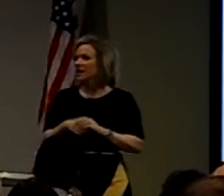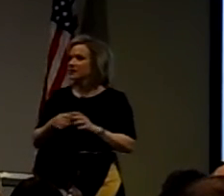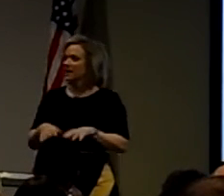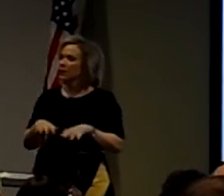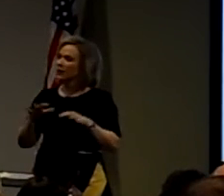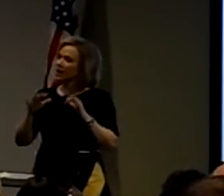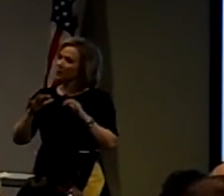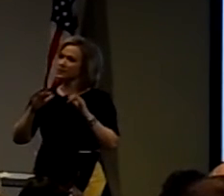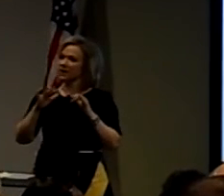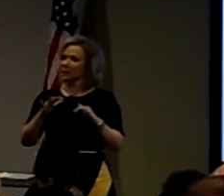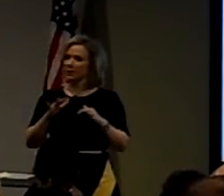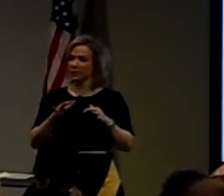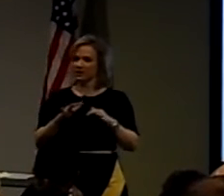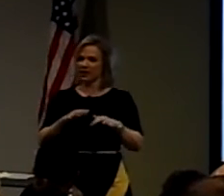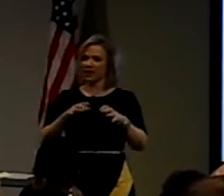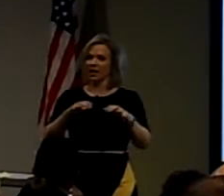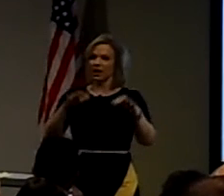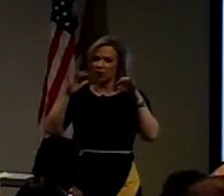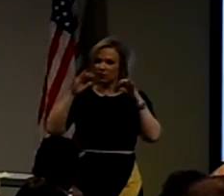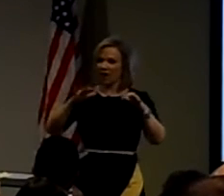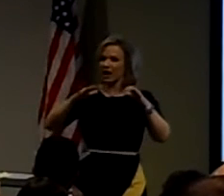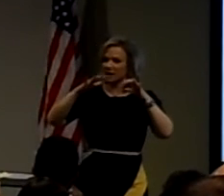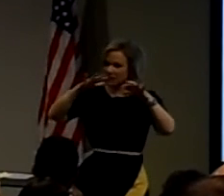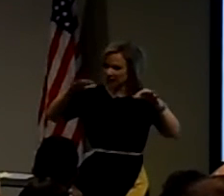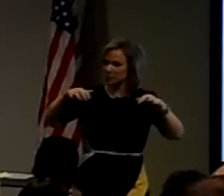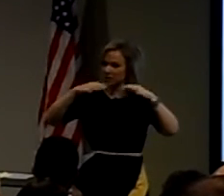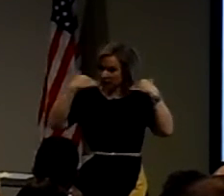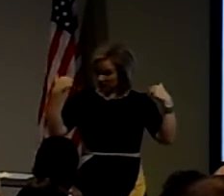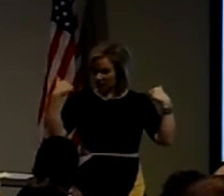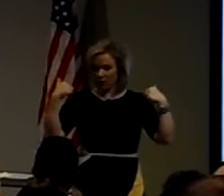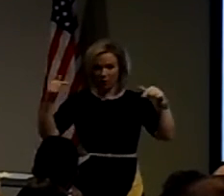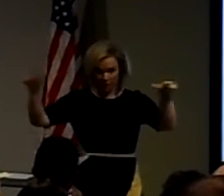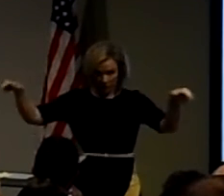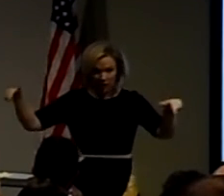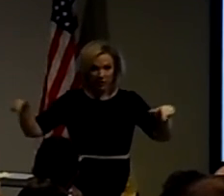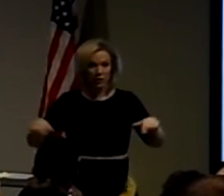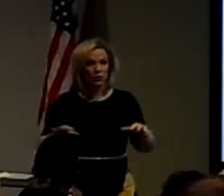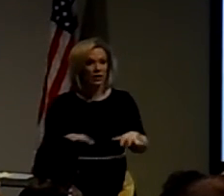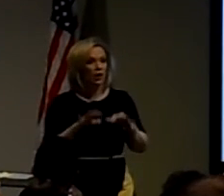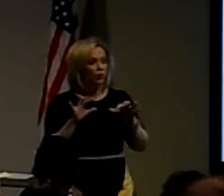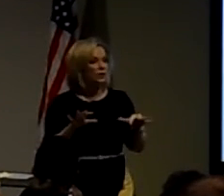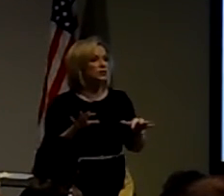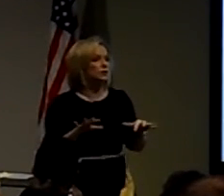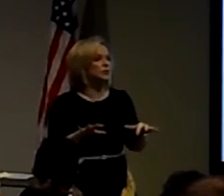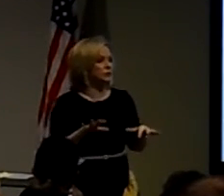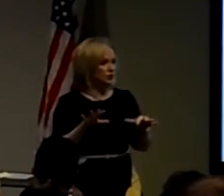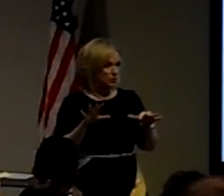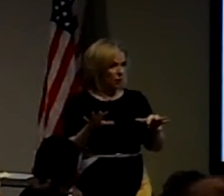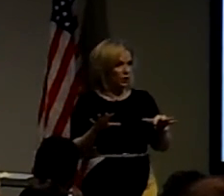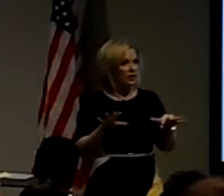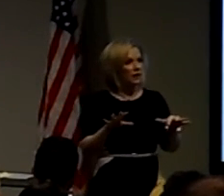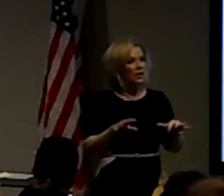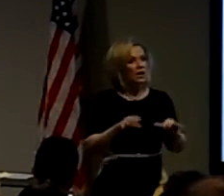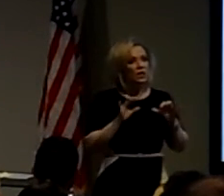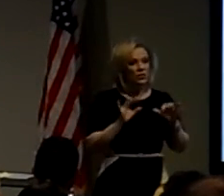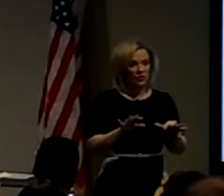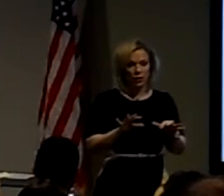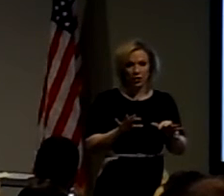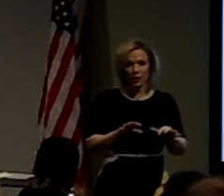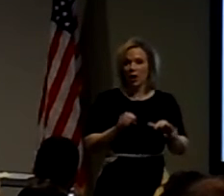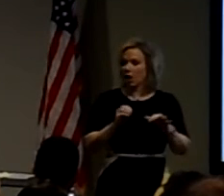Getting a lot done. Second, when it comes to implementing, you've got teams there. that are looking at our regional solutions